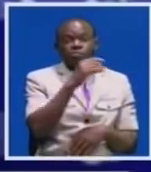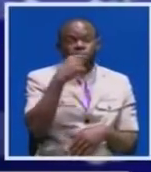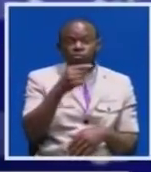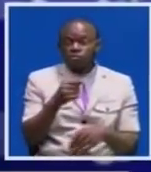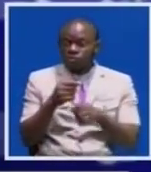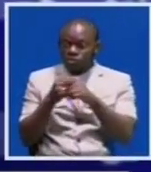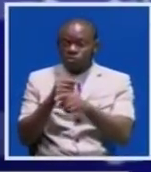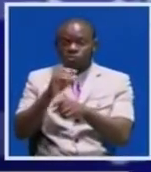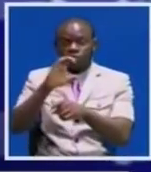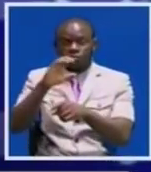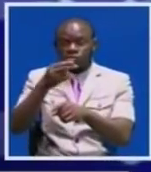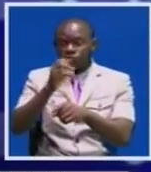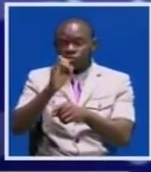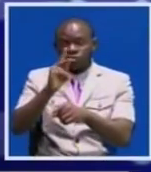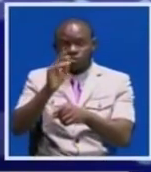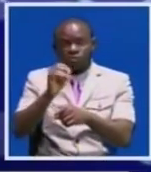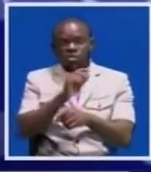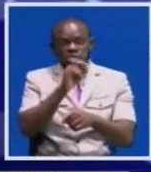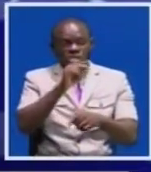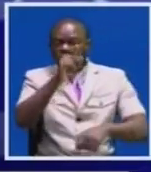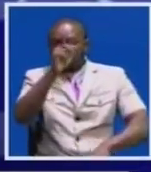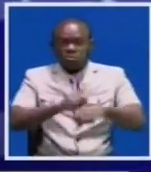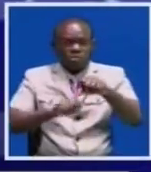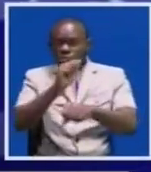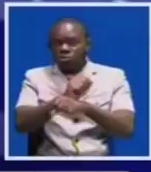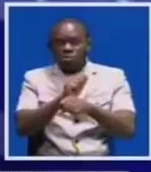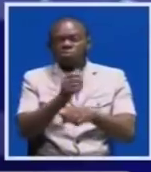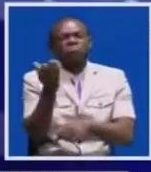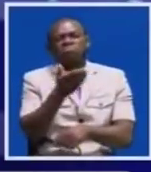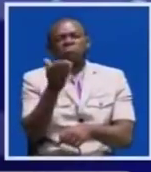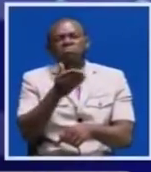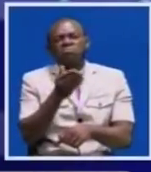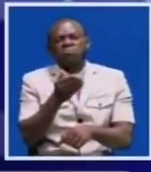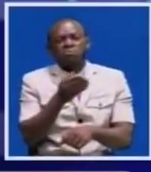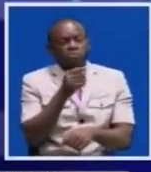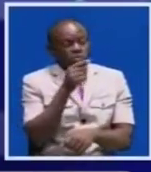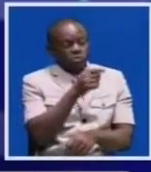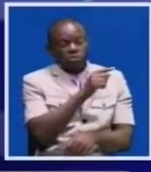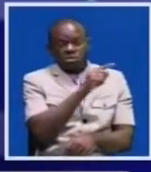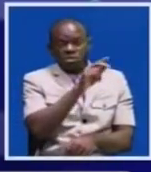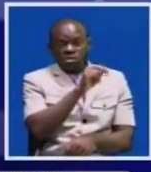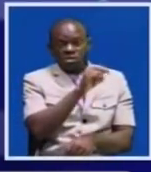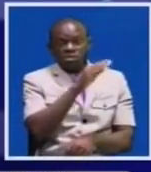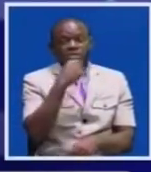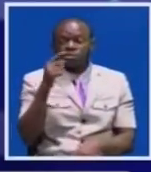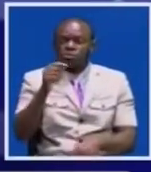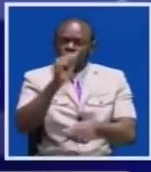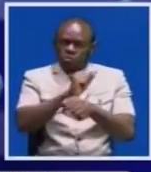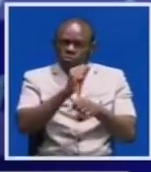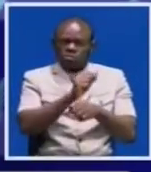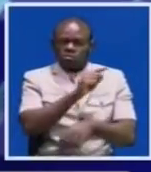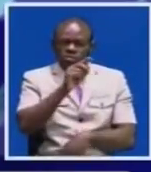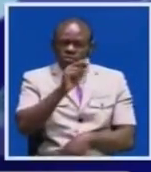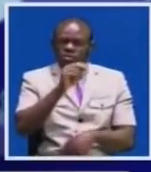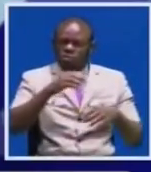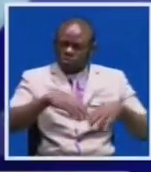corporation. ZNBC Corporate Affairs Manager Yvette Chanda says Mr. Mukoka is a ZNBC employee who is currently